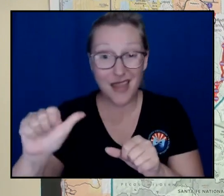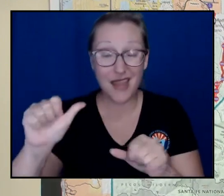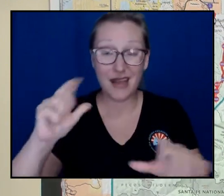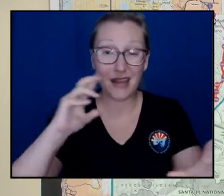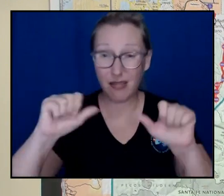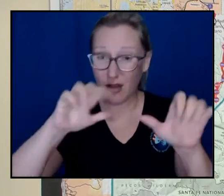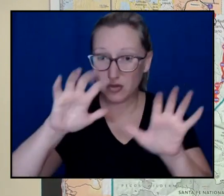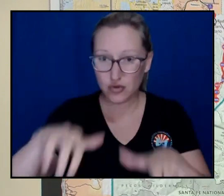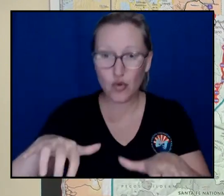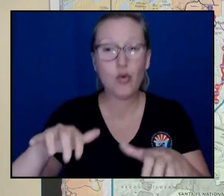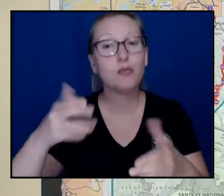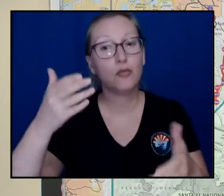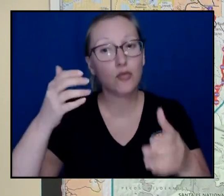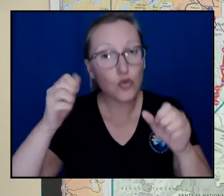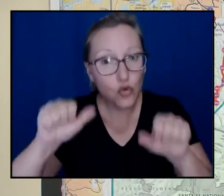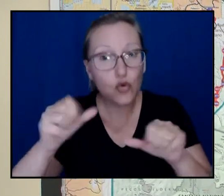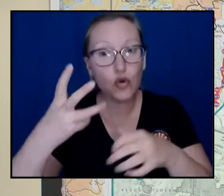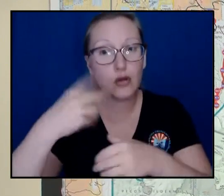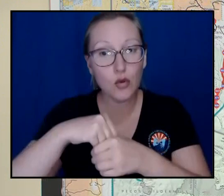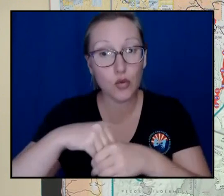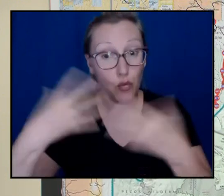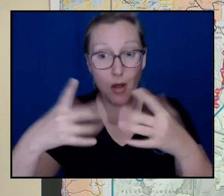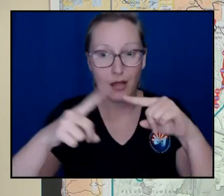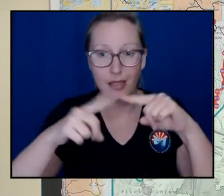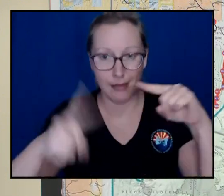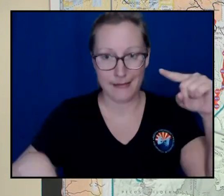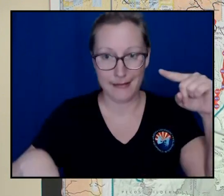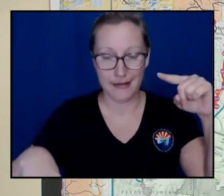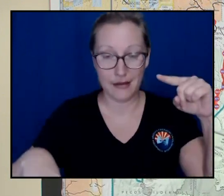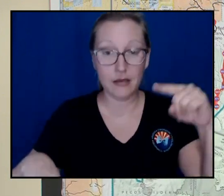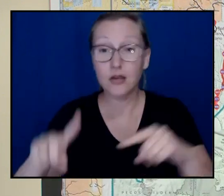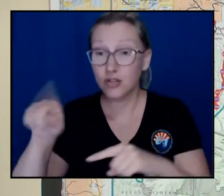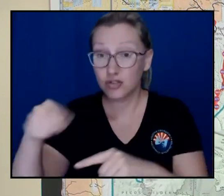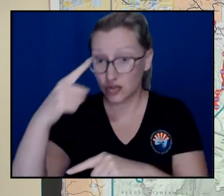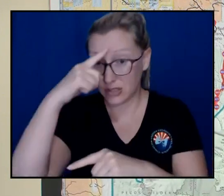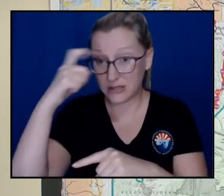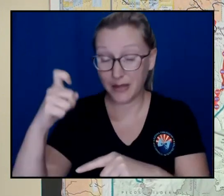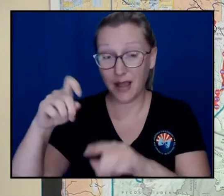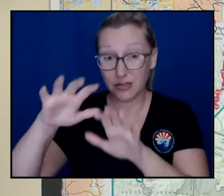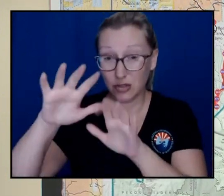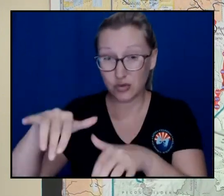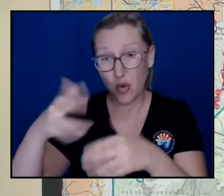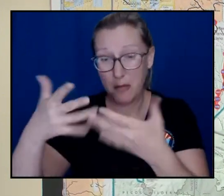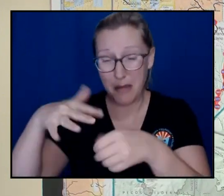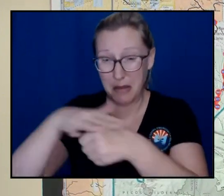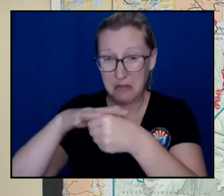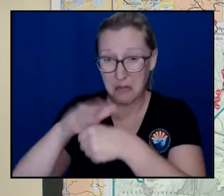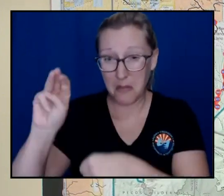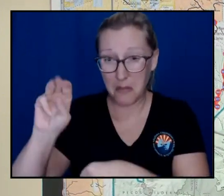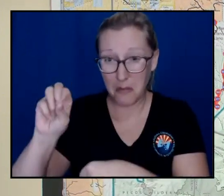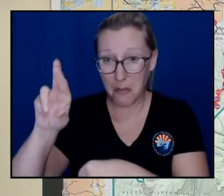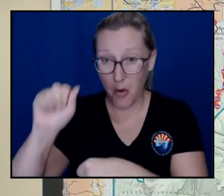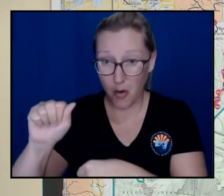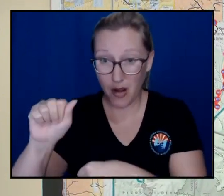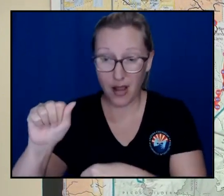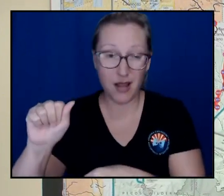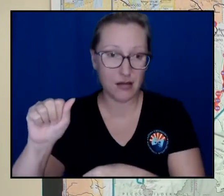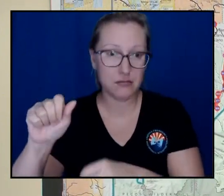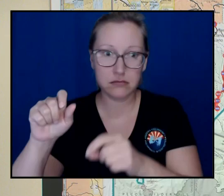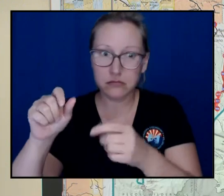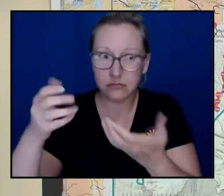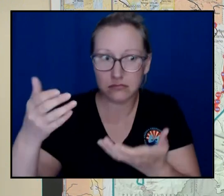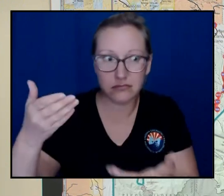because a storm forms over in Mora doesn't mean that someone in Sapeo doesn't